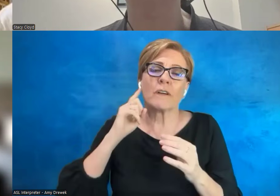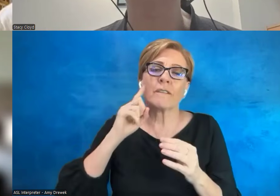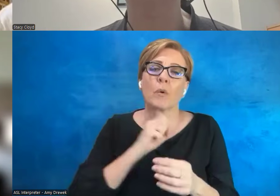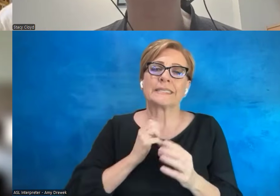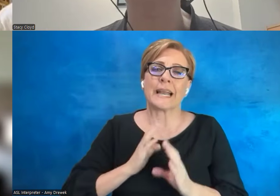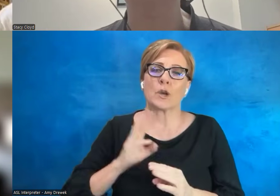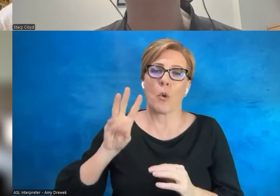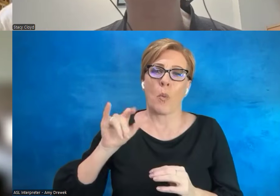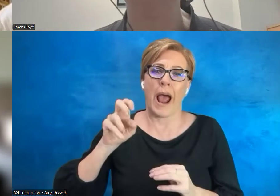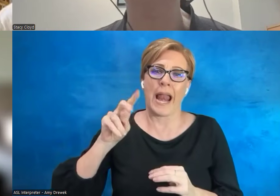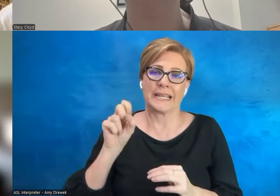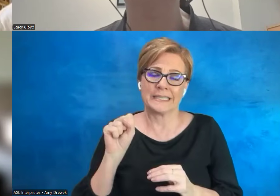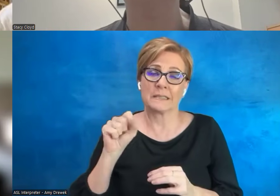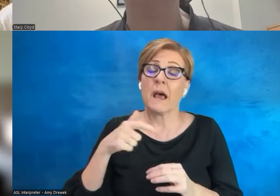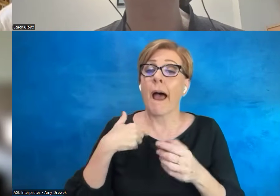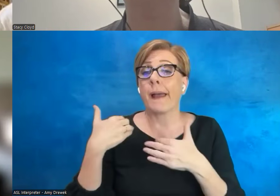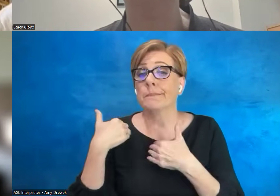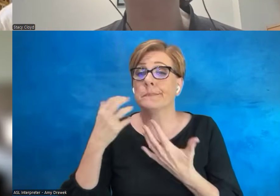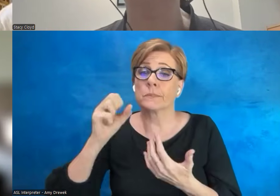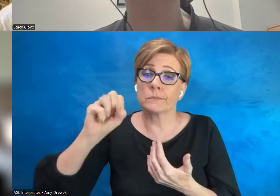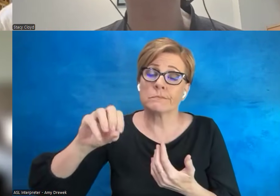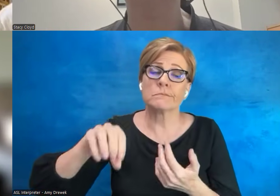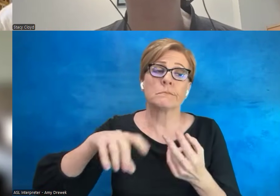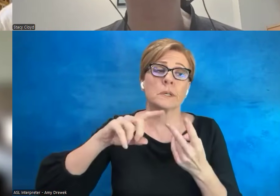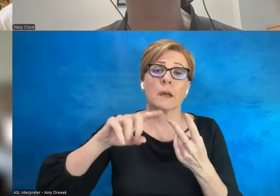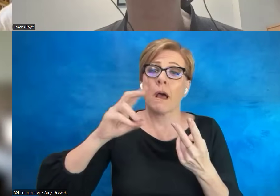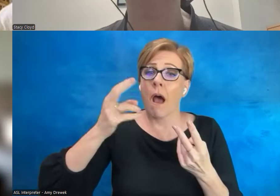as well as CMS, HUD, OPM, and FEMA.